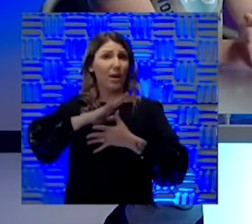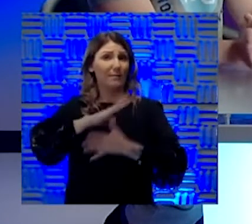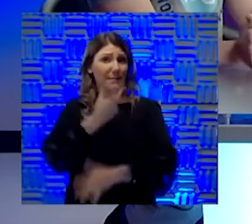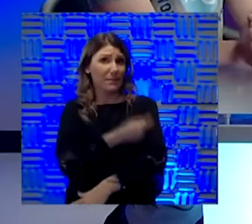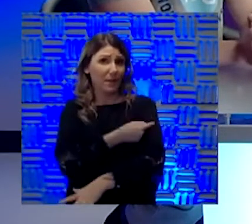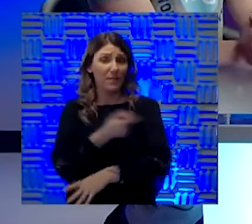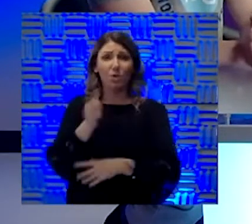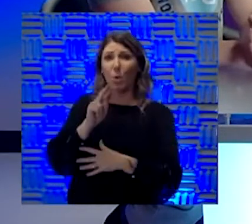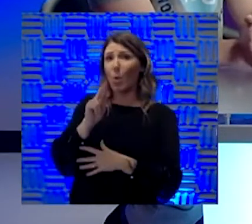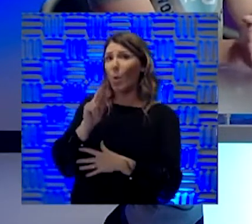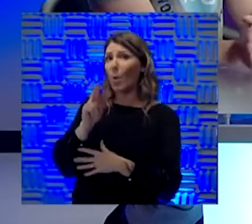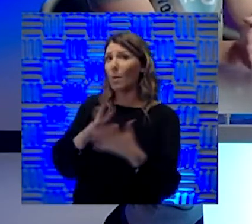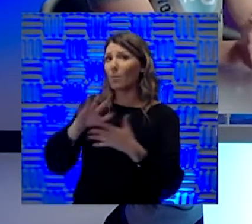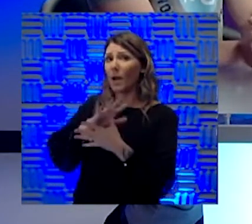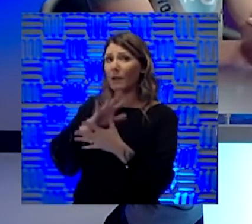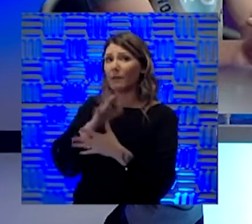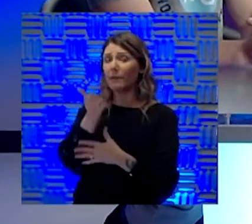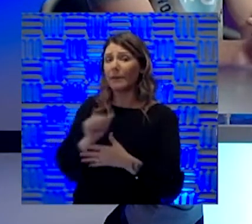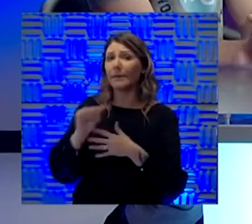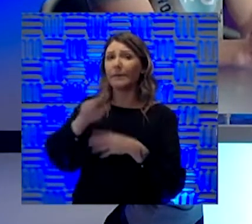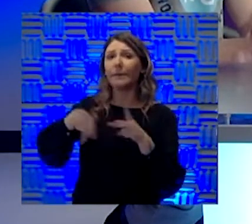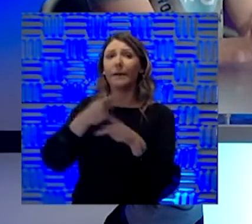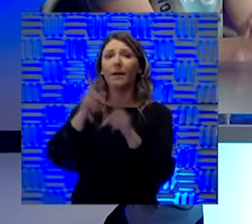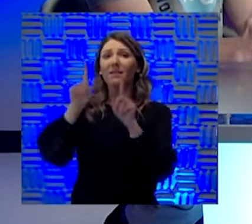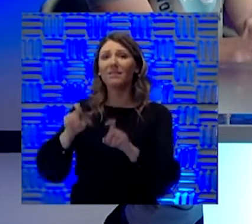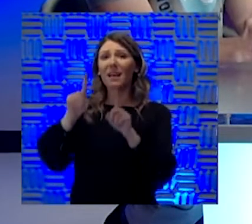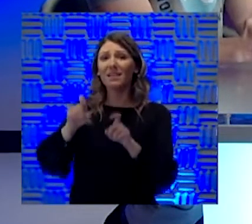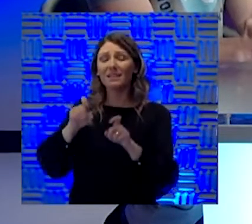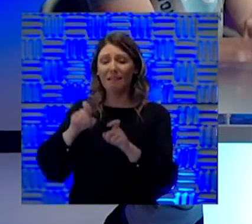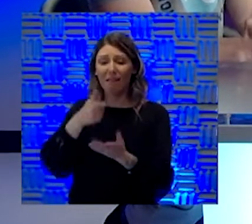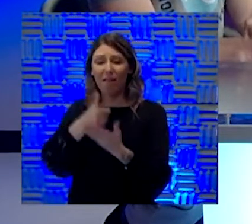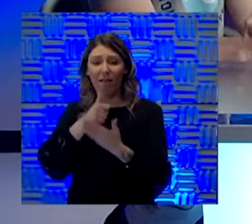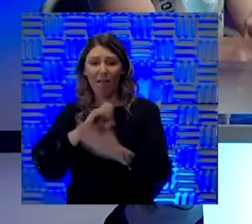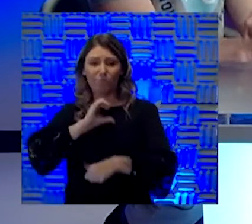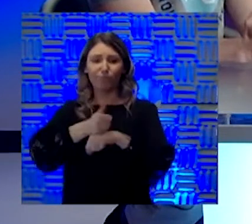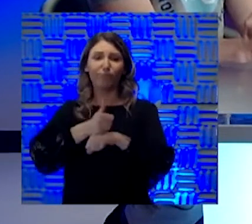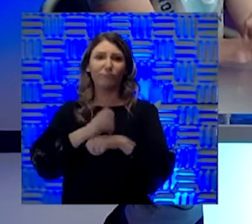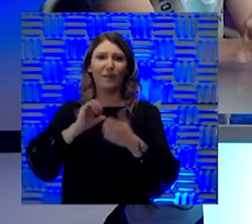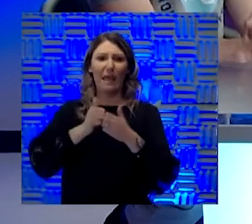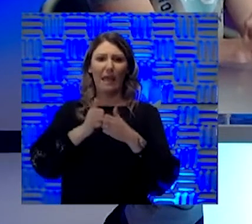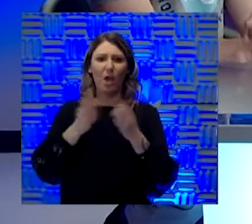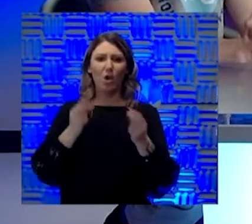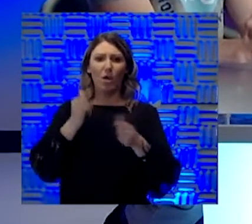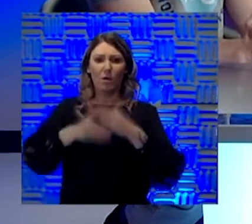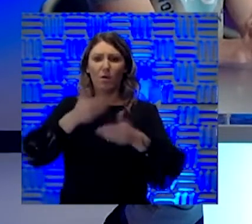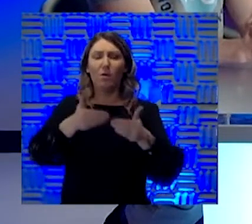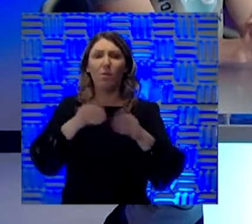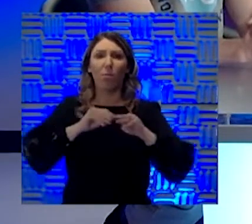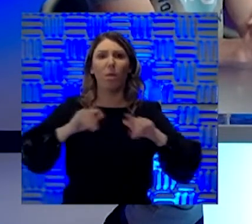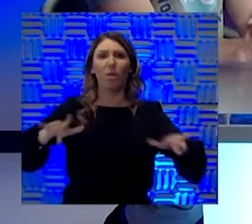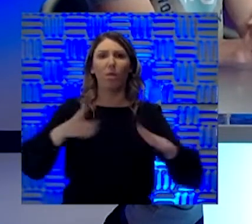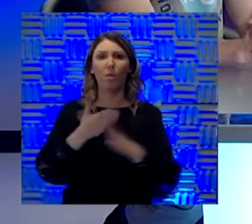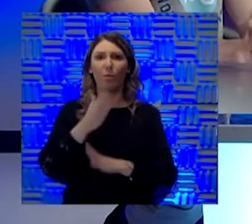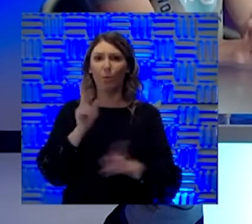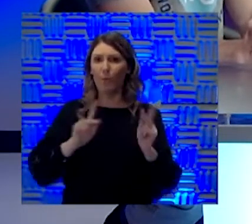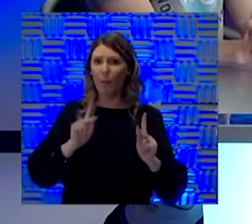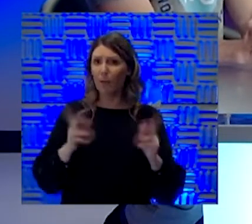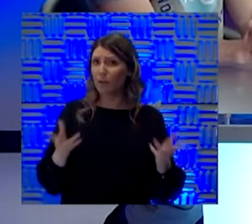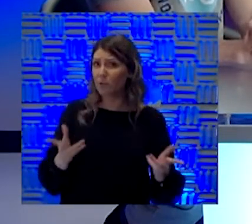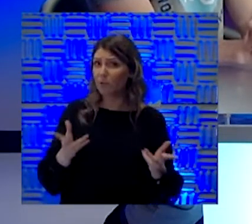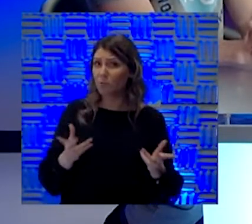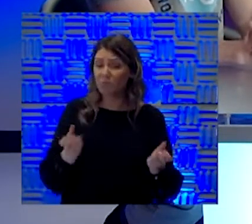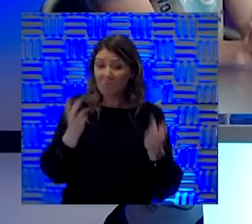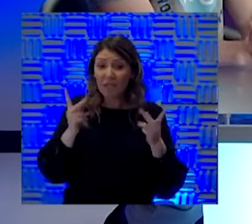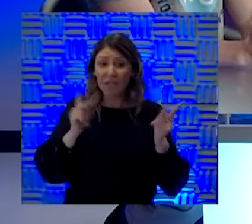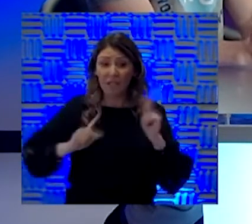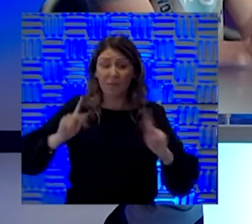to prioritize any kind of testing that can help us establish how rampant this has been through the population? If a lot of